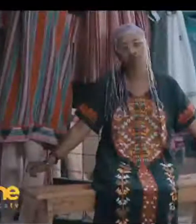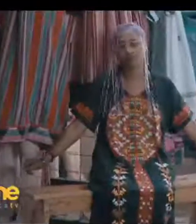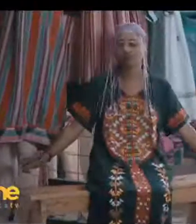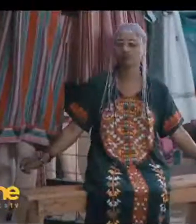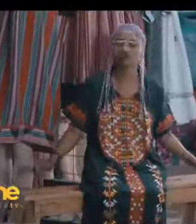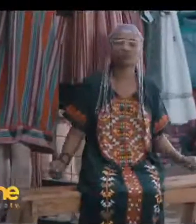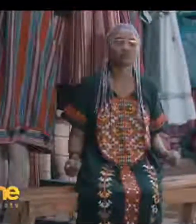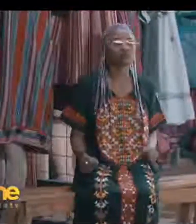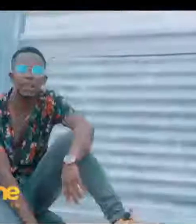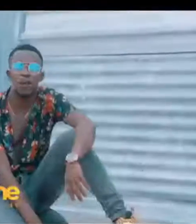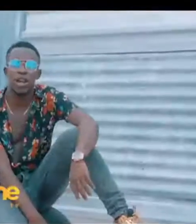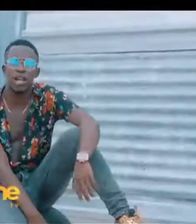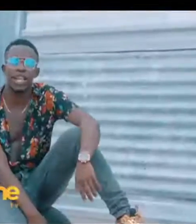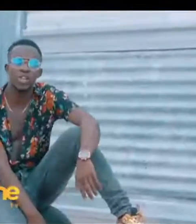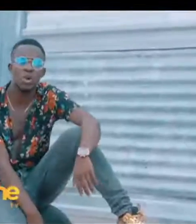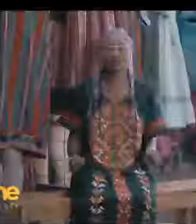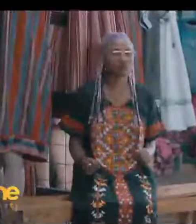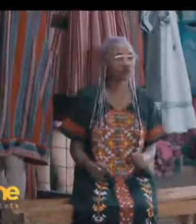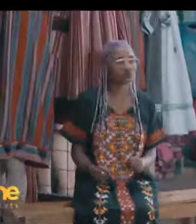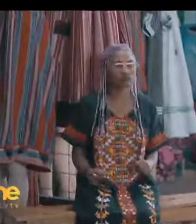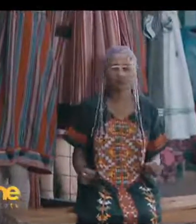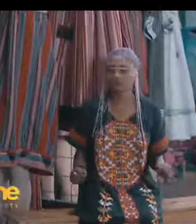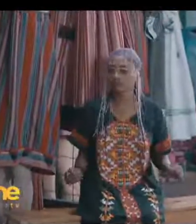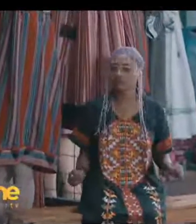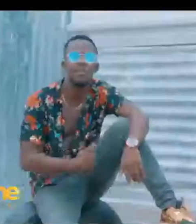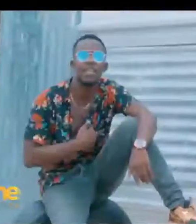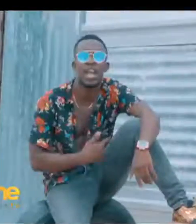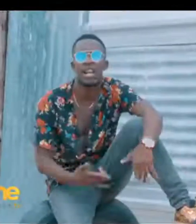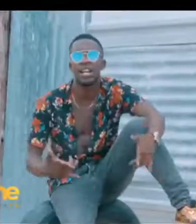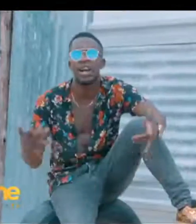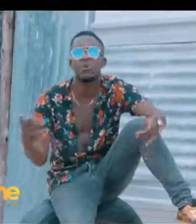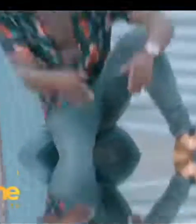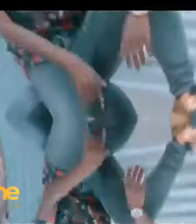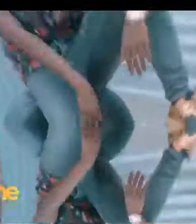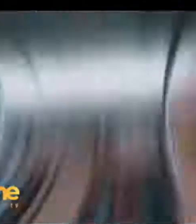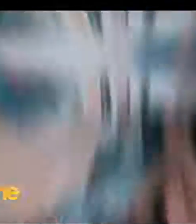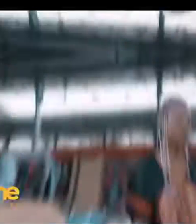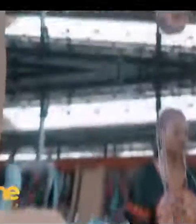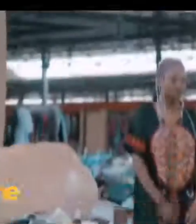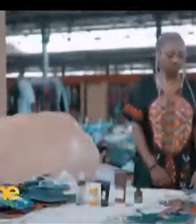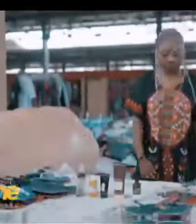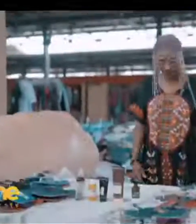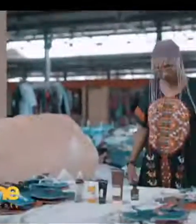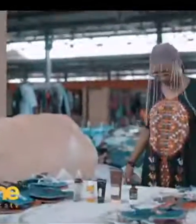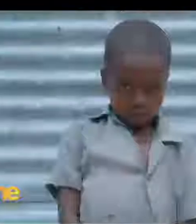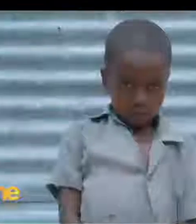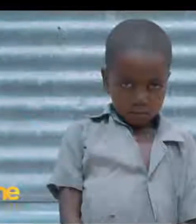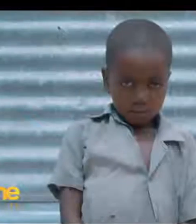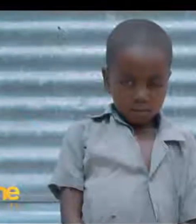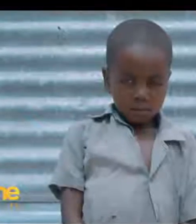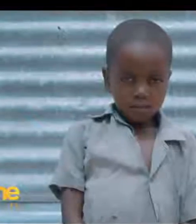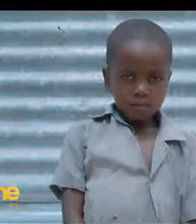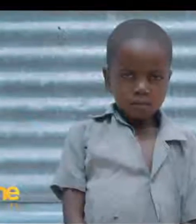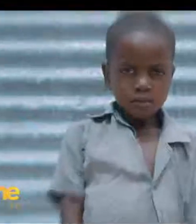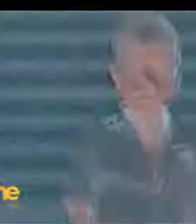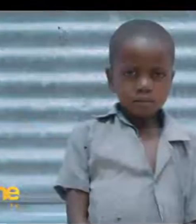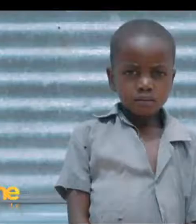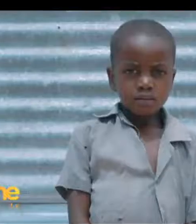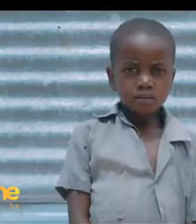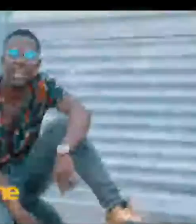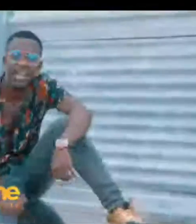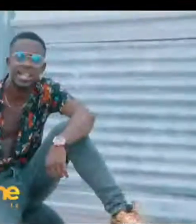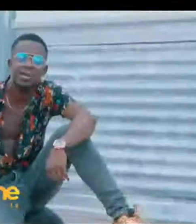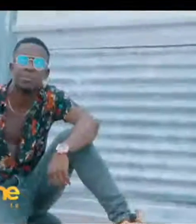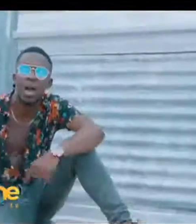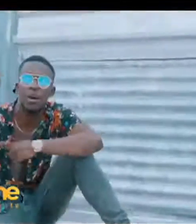Say, me I dey pray single day for the kingdom. Oh Lord Father God gave me talent and wisdom. So I dey sing for the people. The streets they need peace